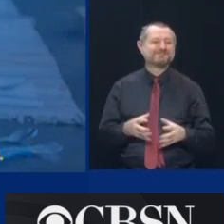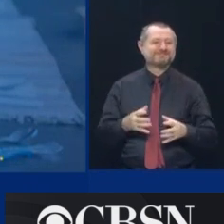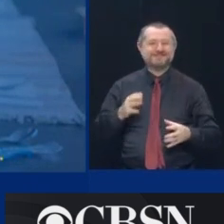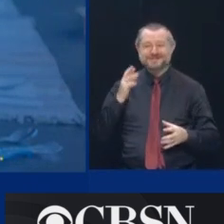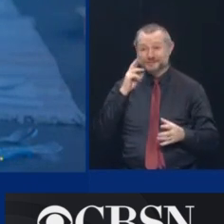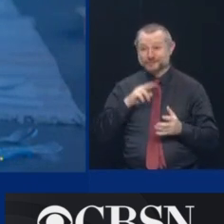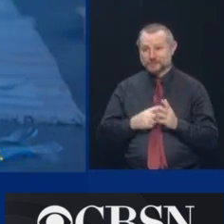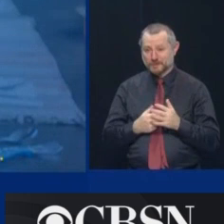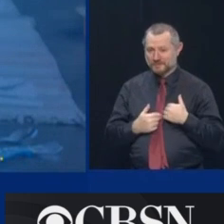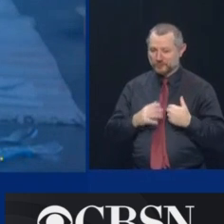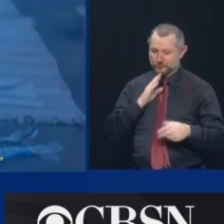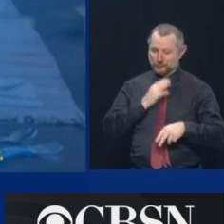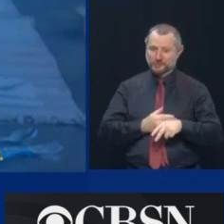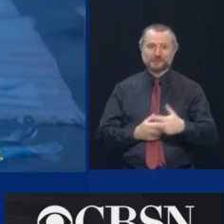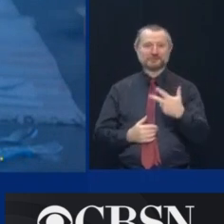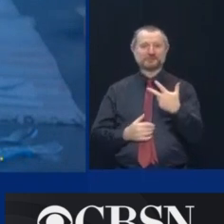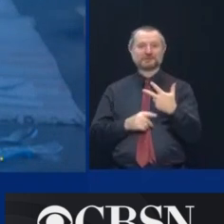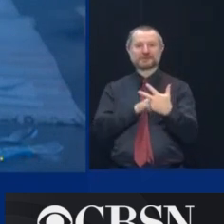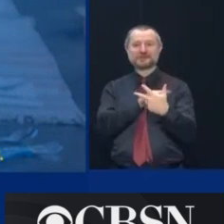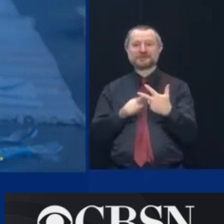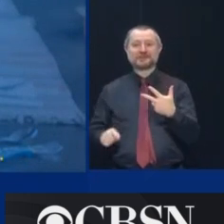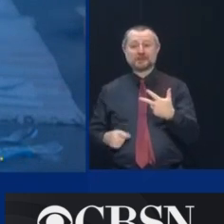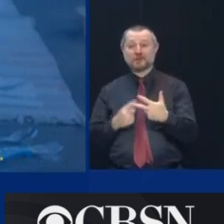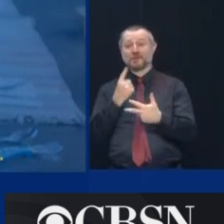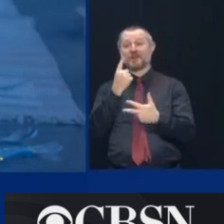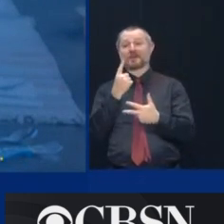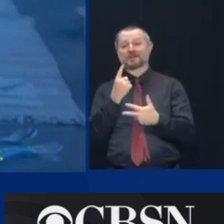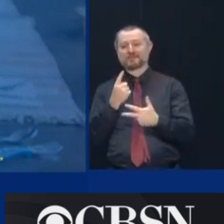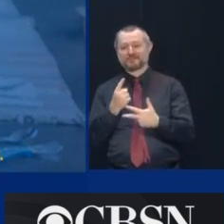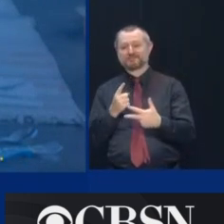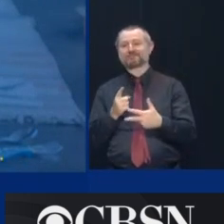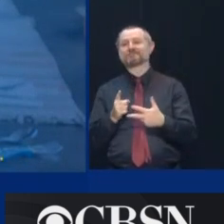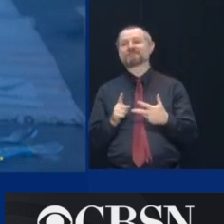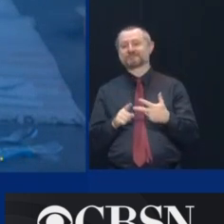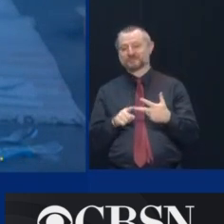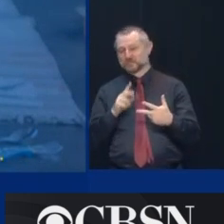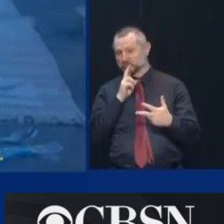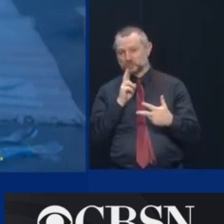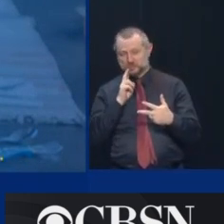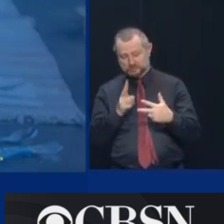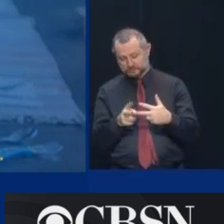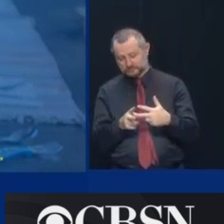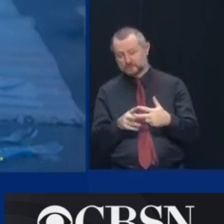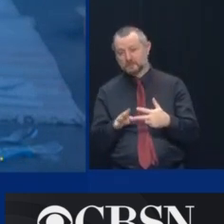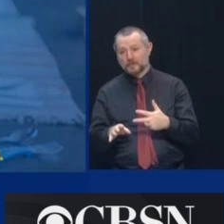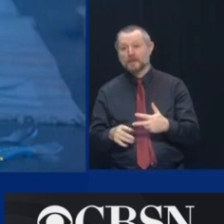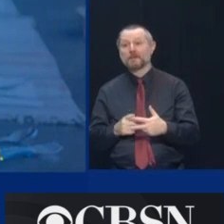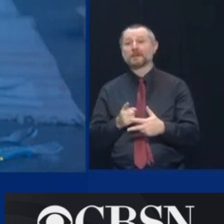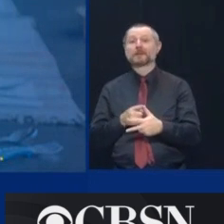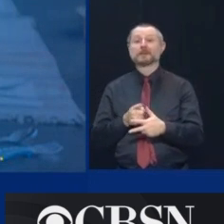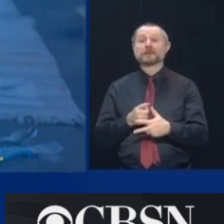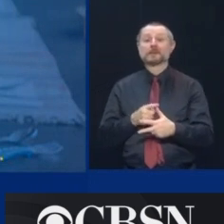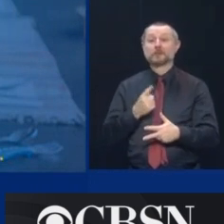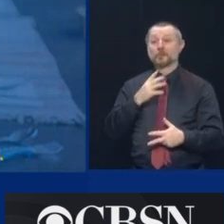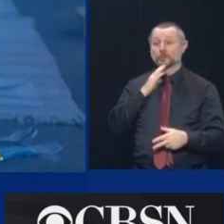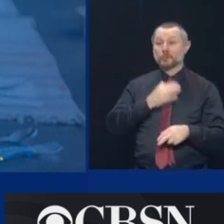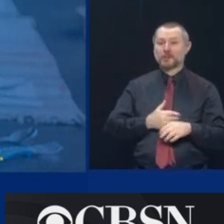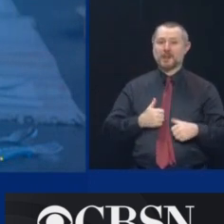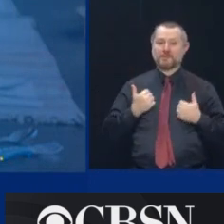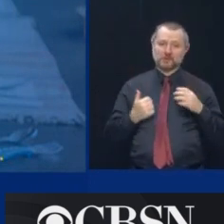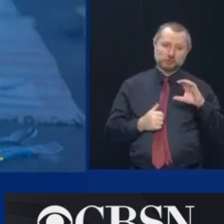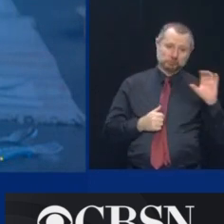daughters. One daughter, twins, and Michaela. One daughter's in